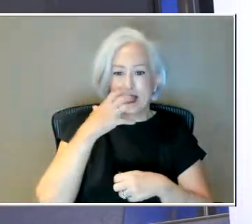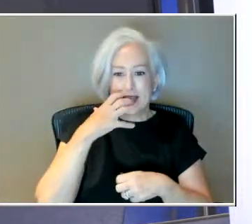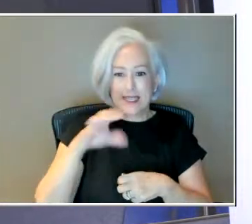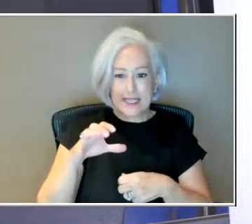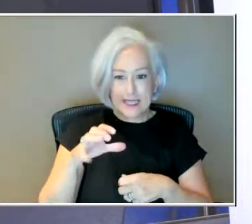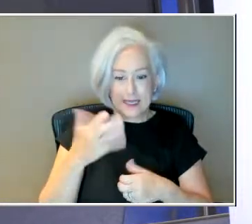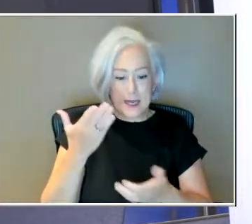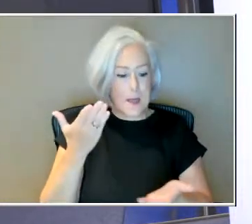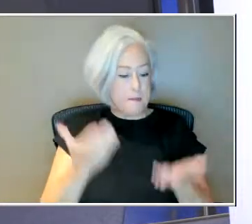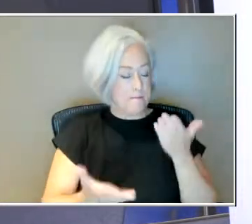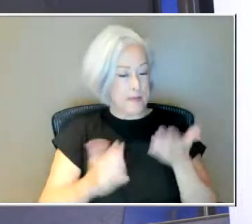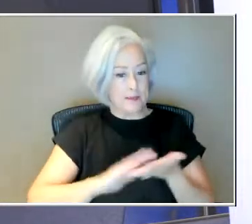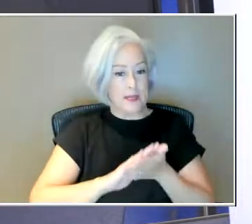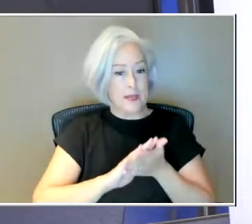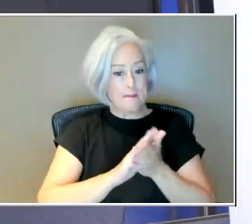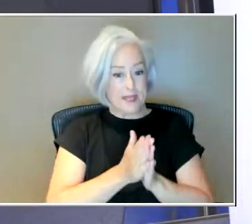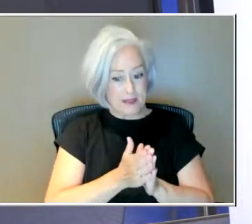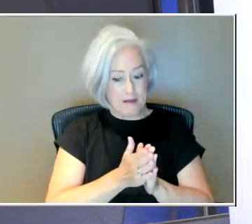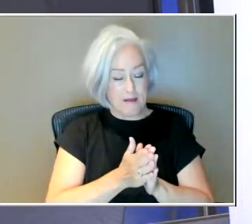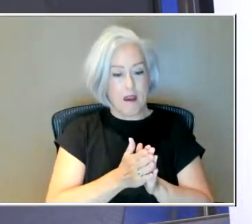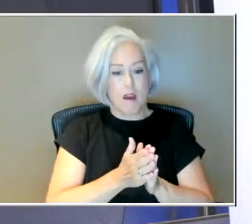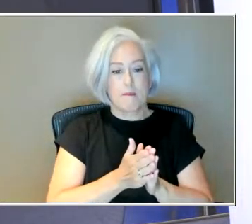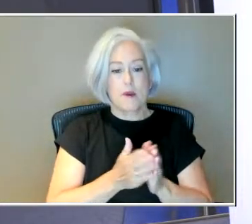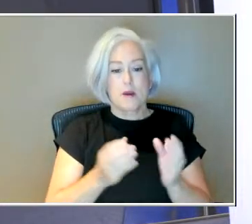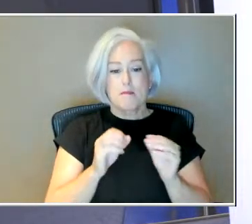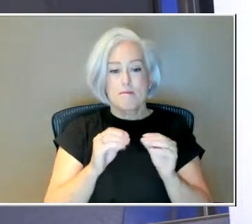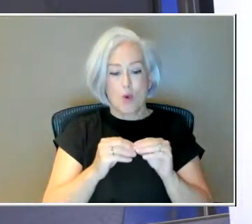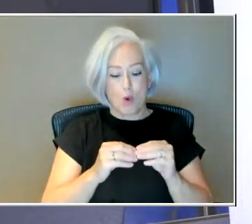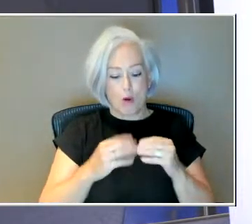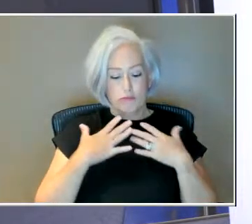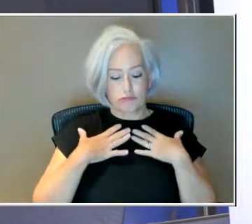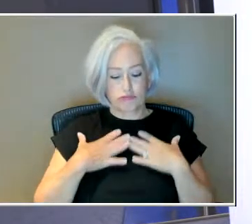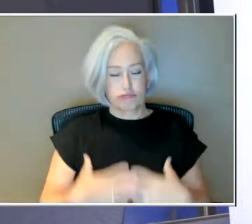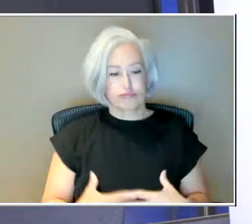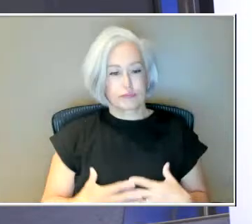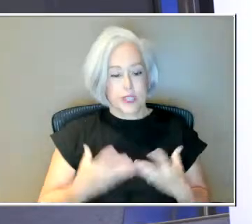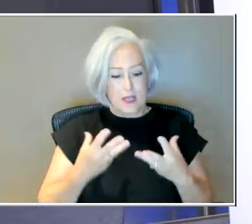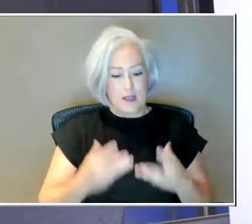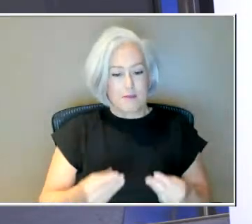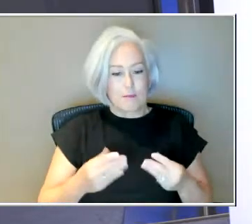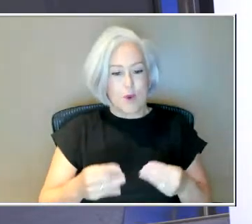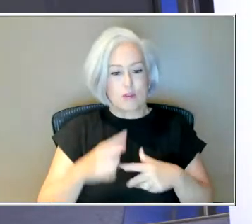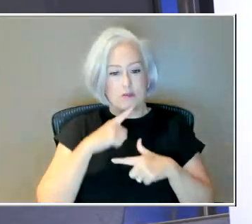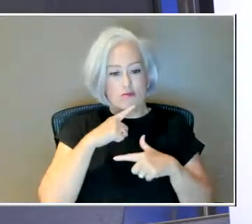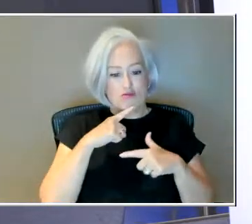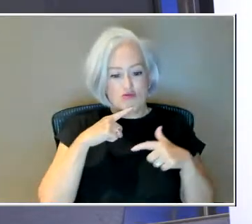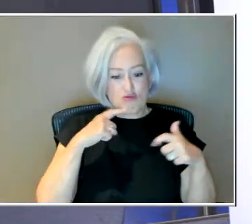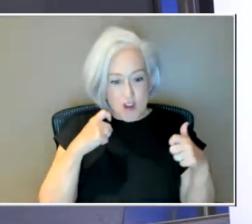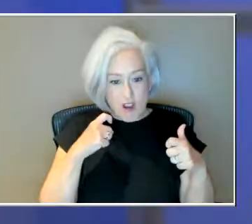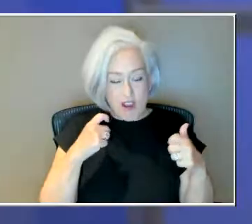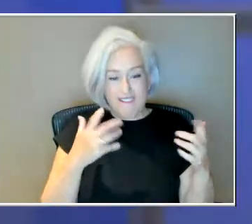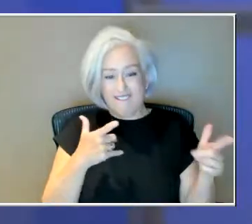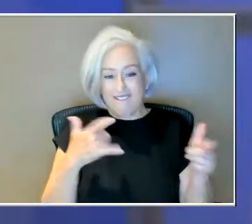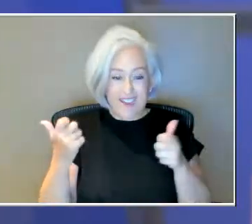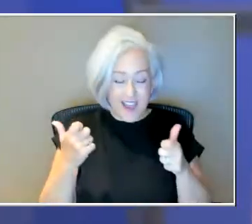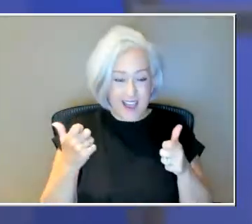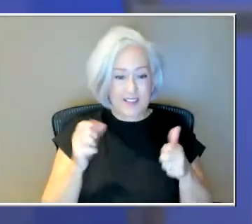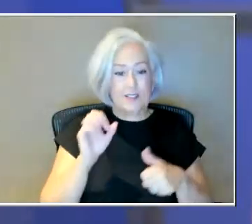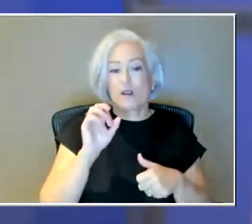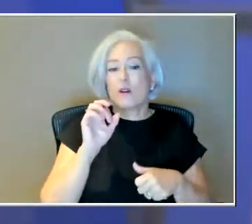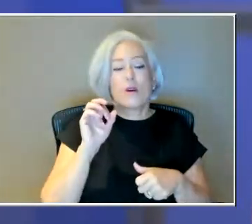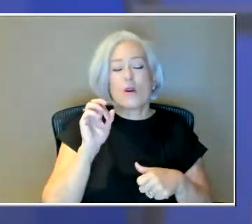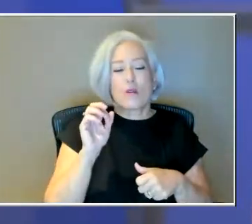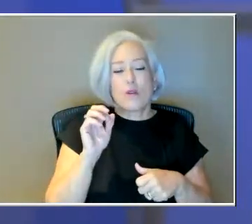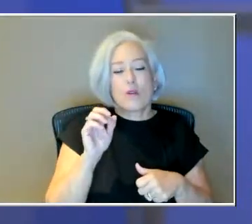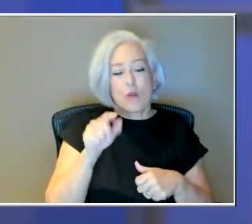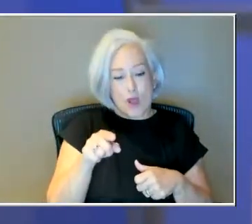our heart work harder. What are some of the common meds that don't mix well with heat? Yeah, so we kind of talked about storage, but